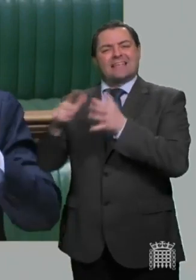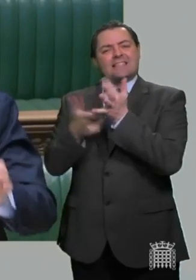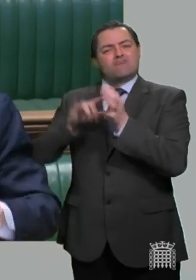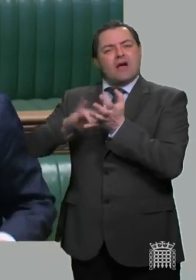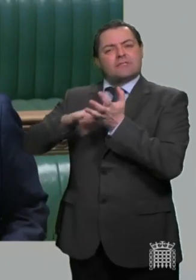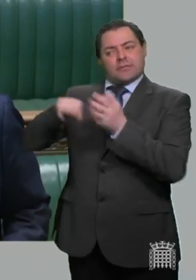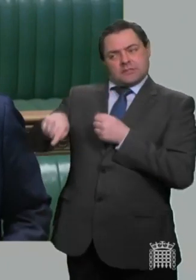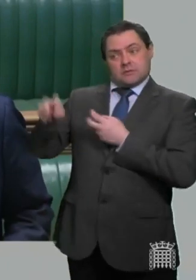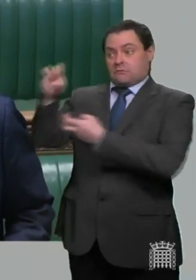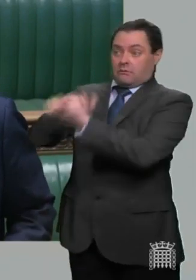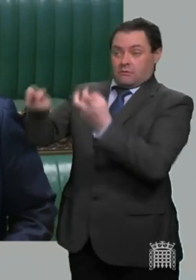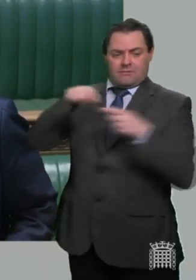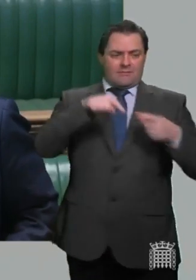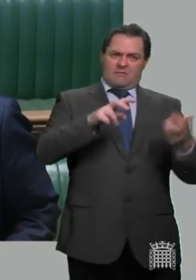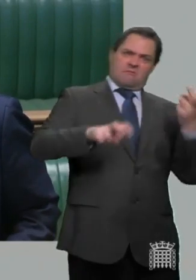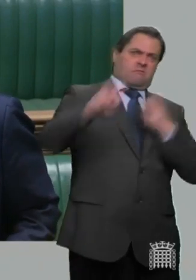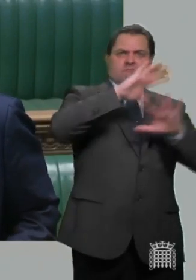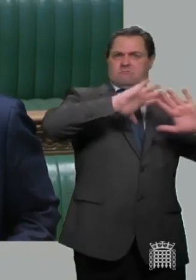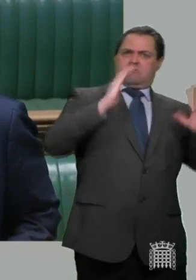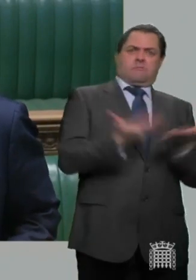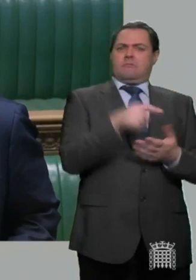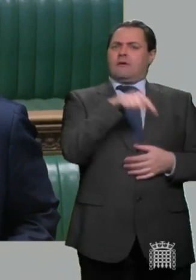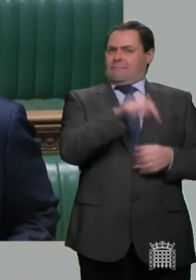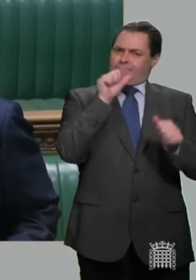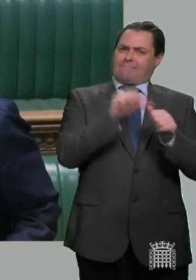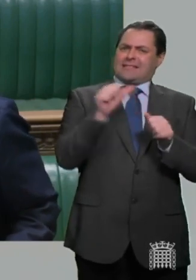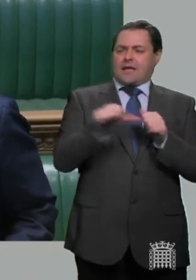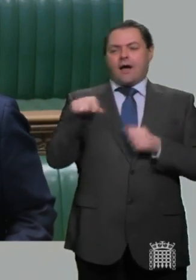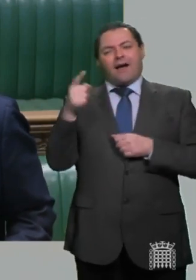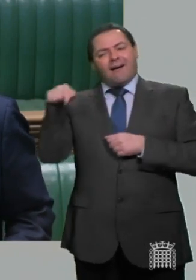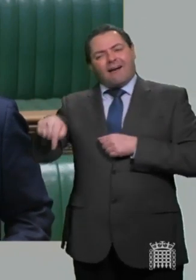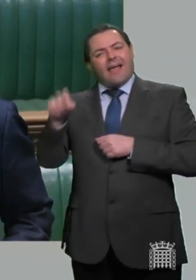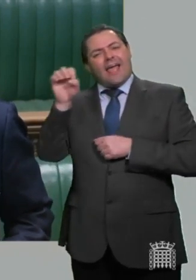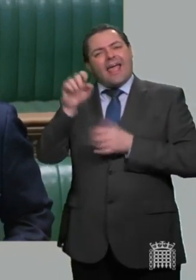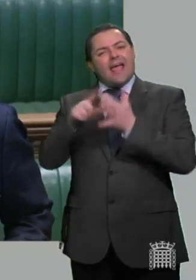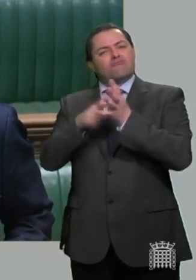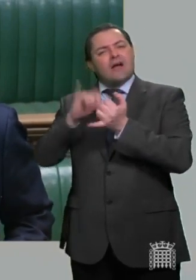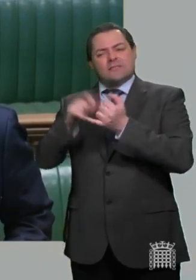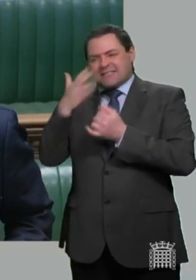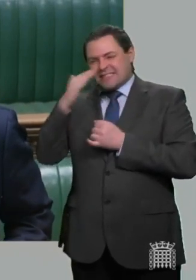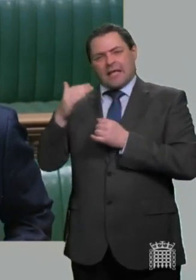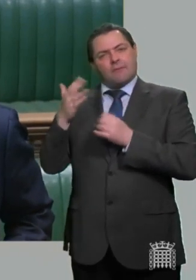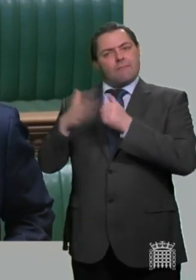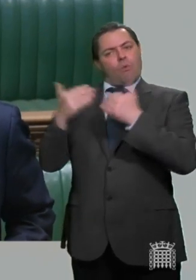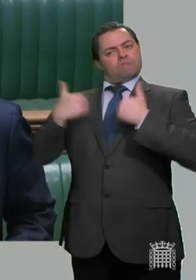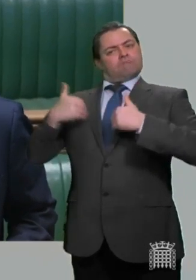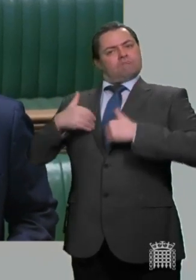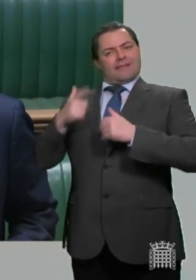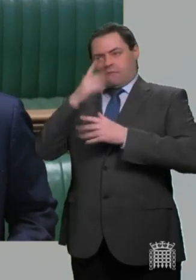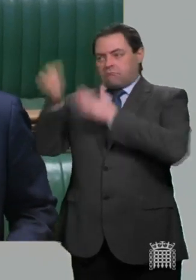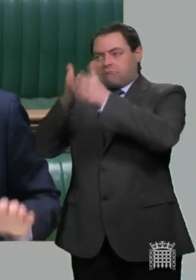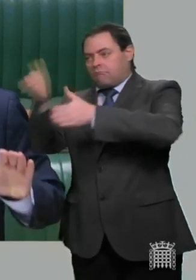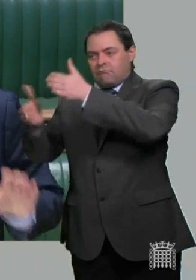exactly what she wants. Because I think if there was a criticism of the Erasmus schemes, it tended to favour higher income households. We will do everything